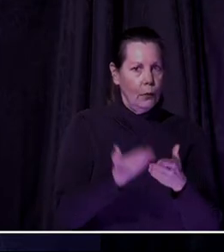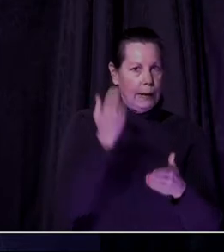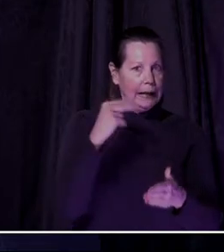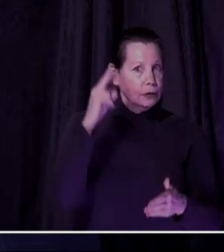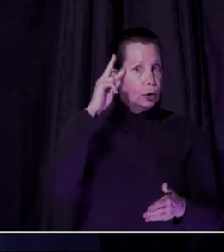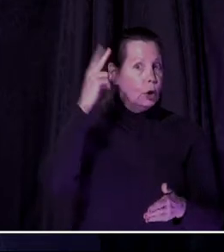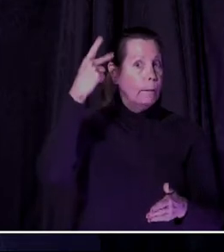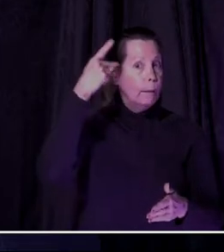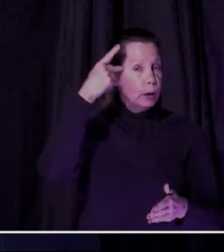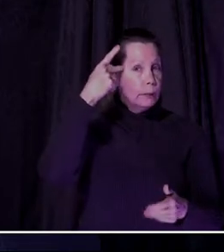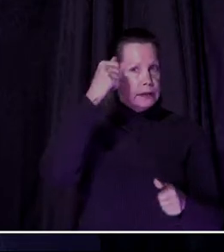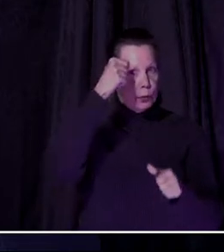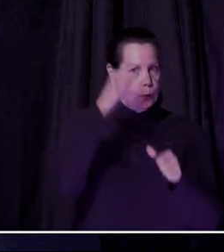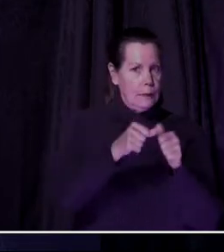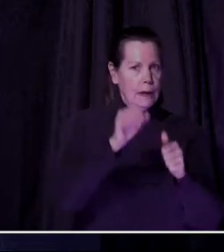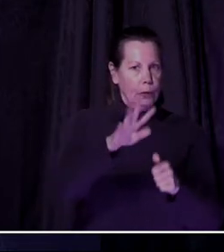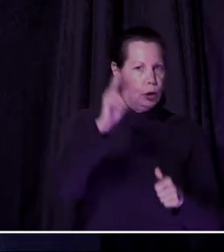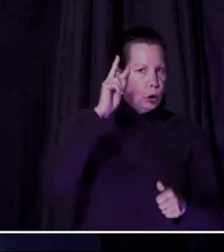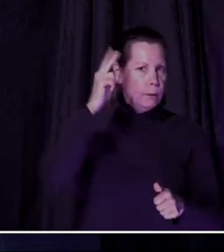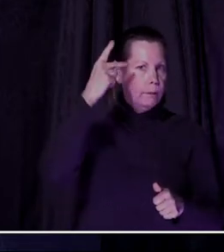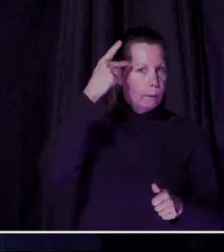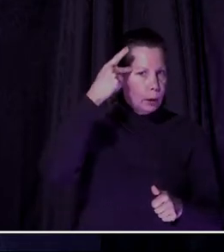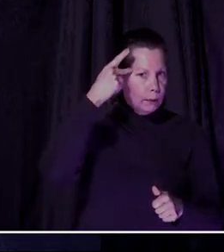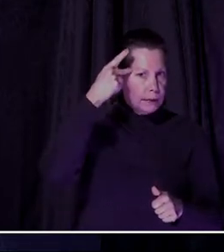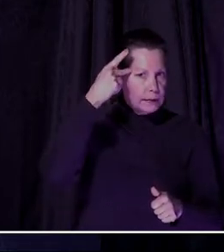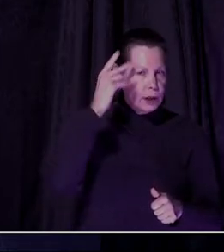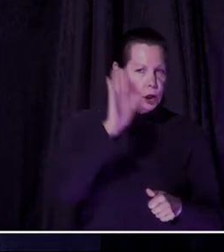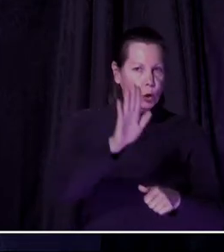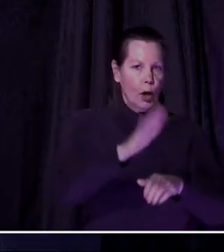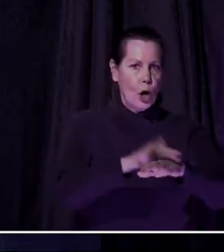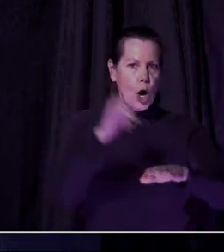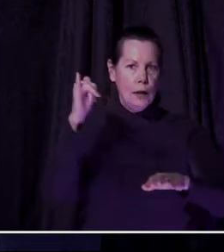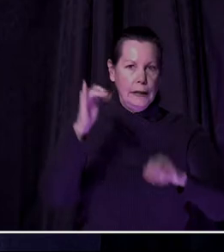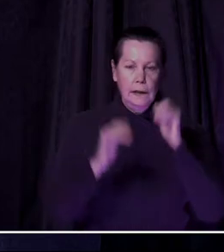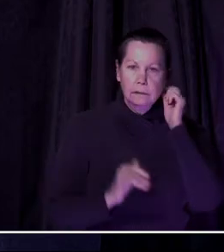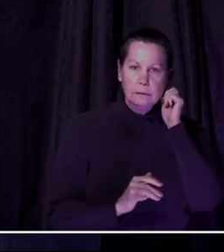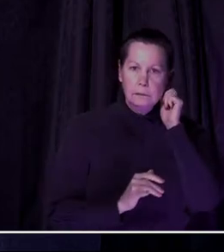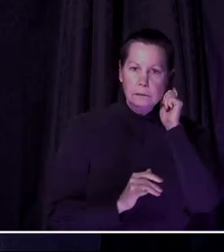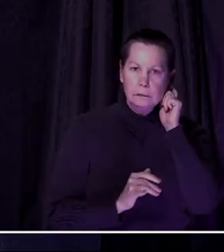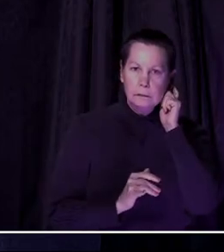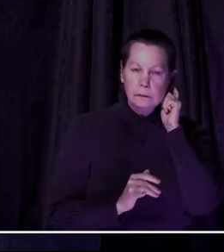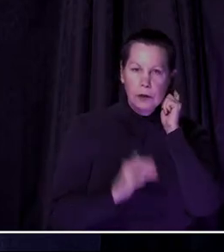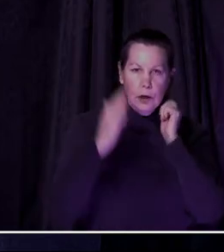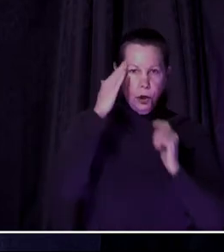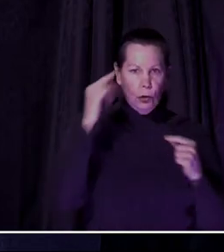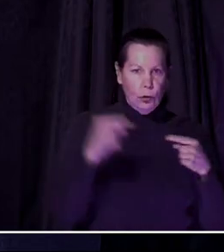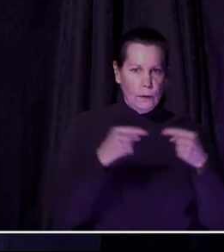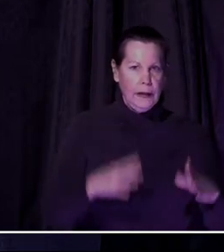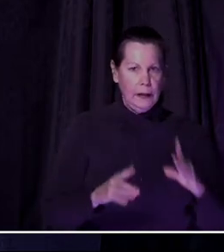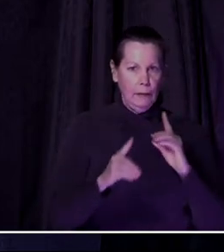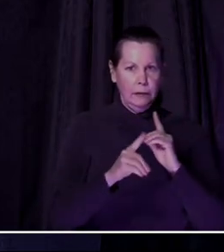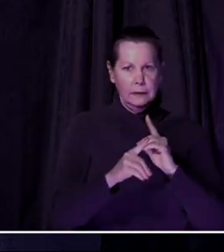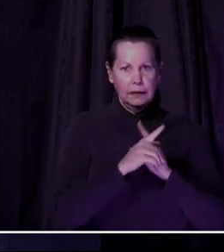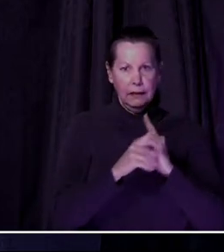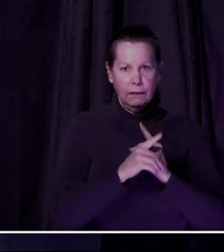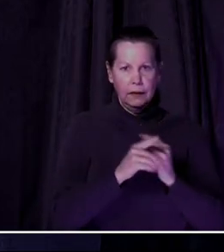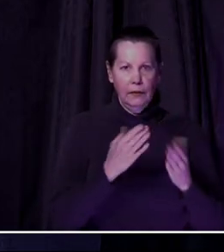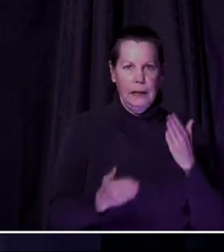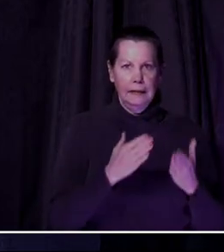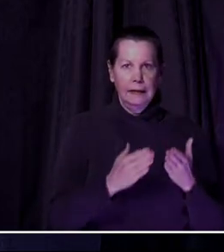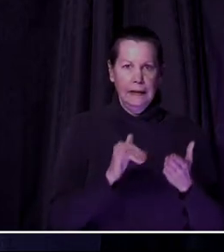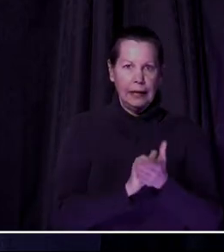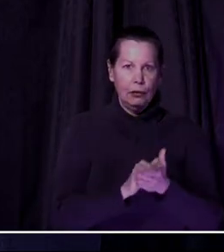Remember your purpose. Remember your calling. You know, the enemy's defense may seem impregnable,